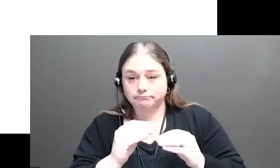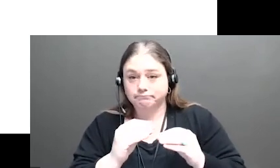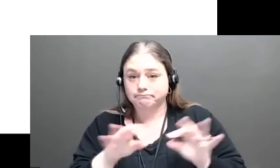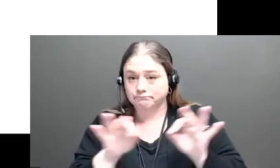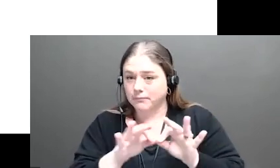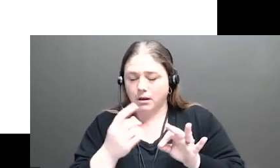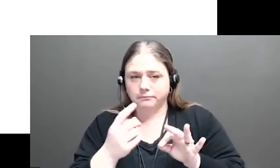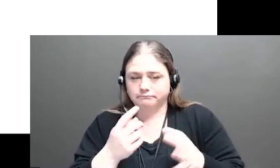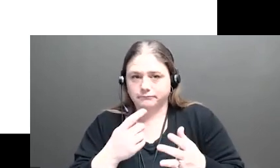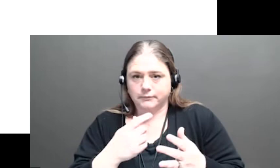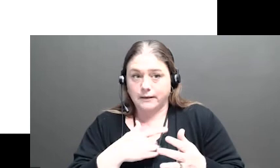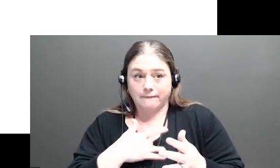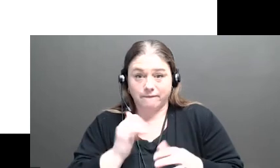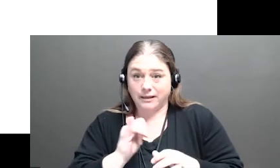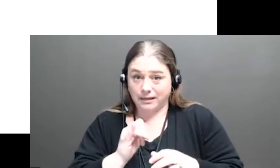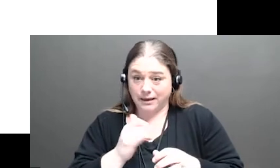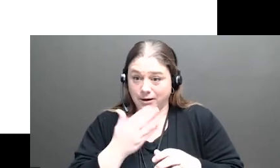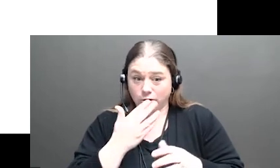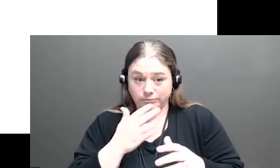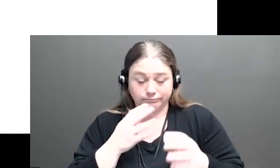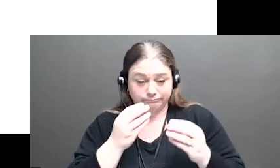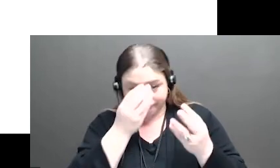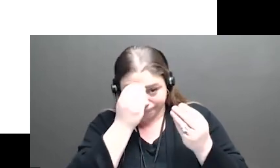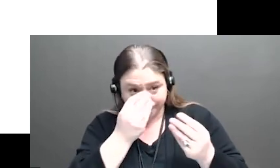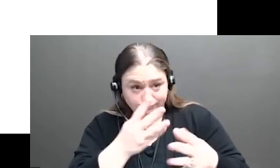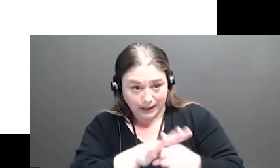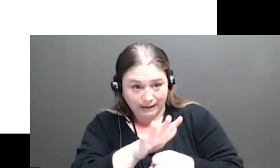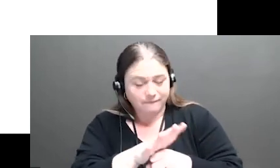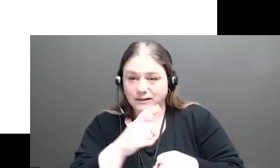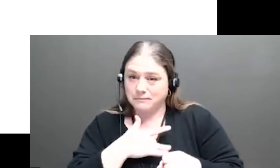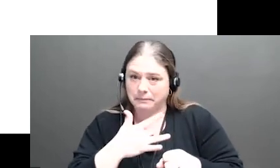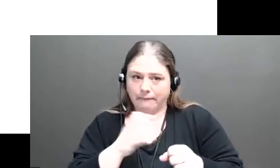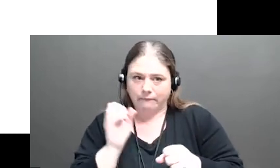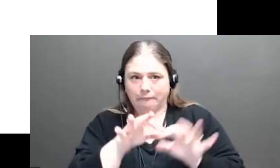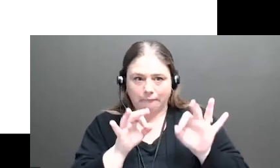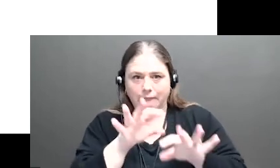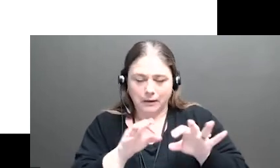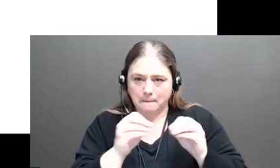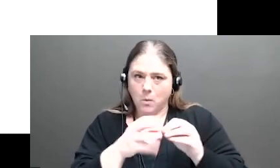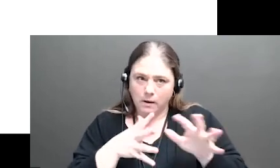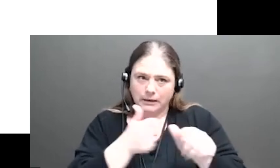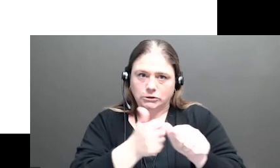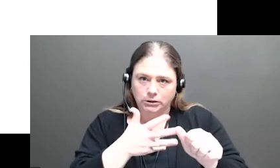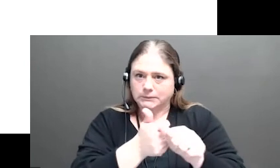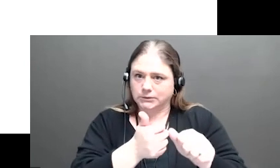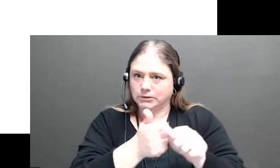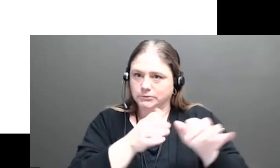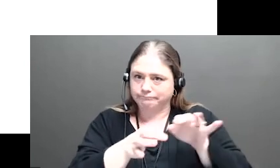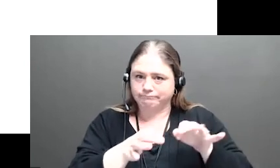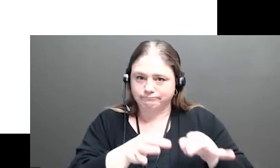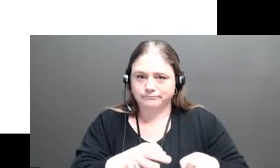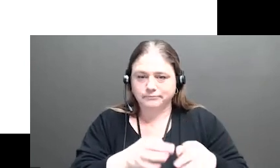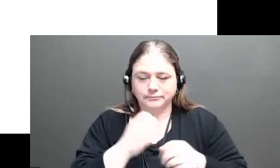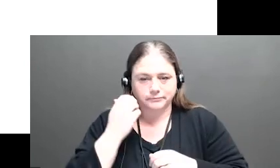up. And I did mention employer disability confidence. This is something that